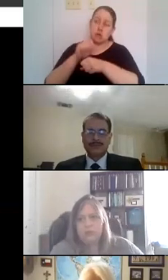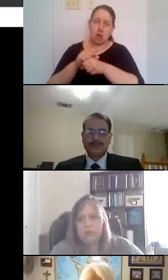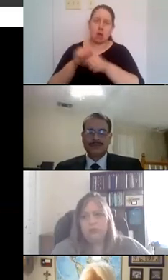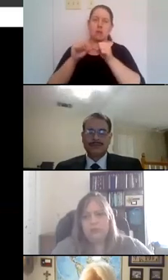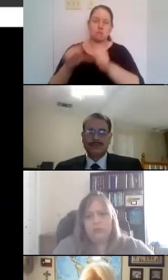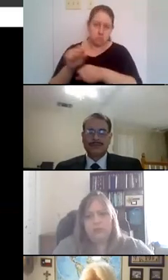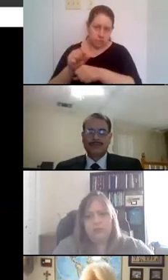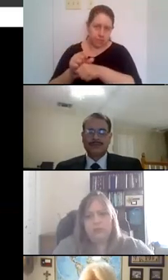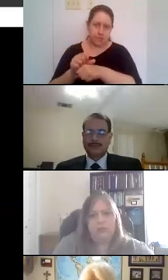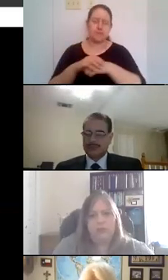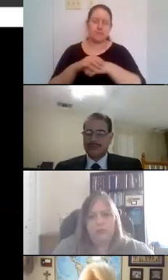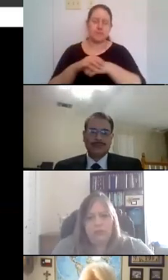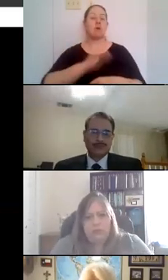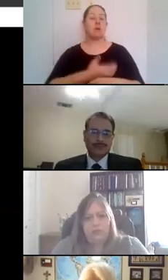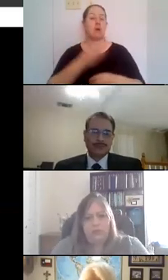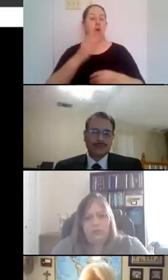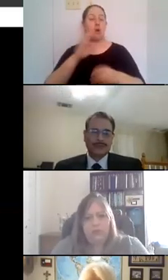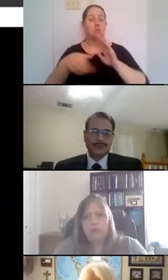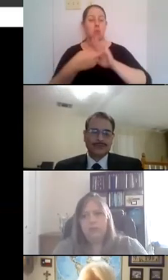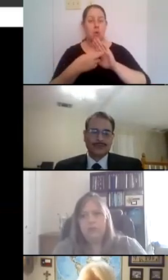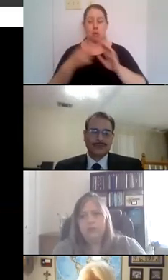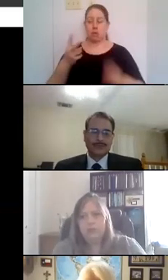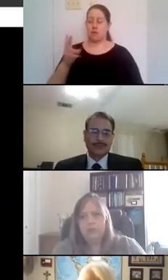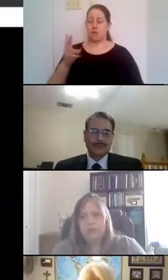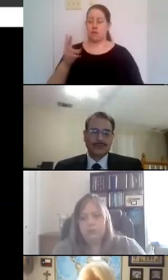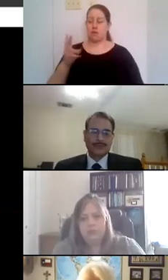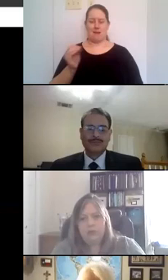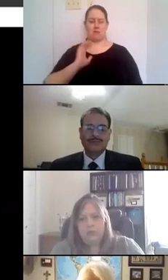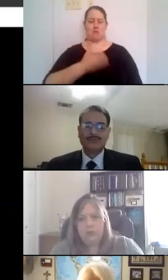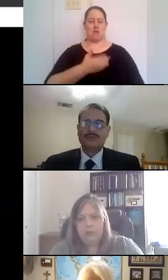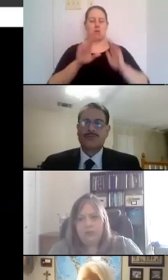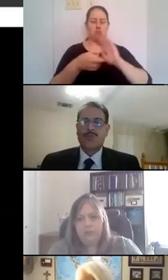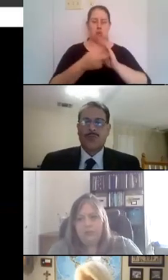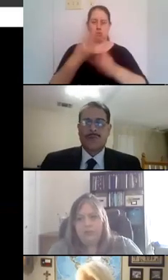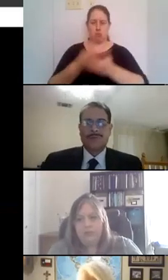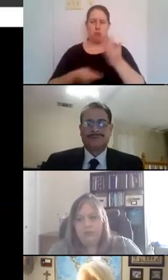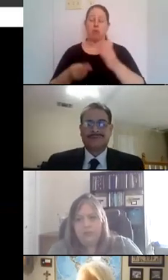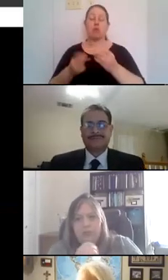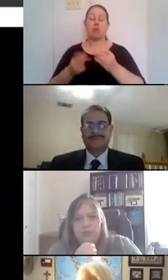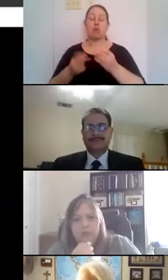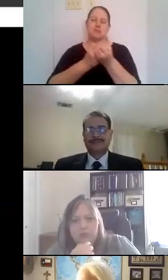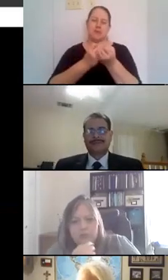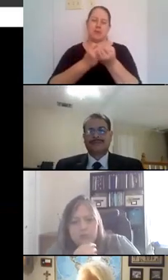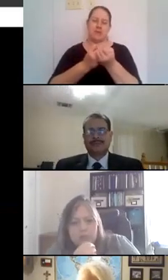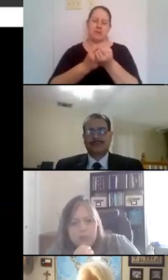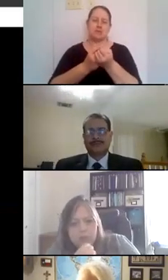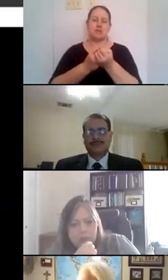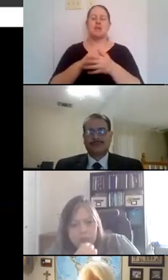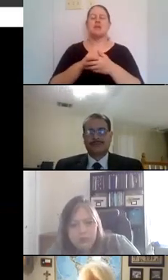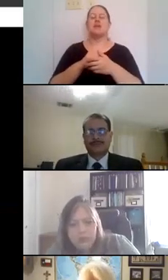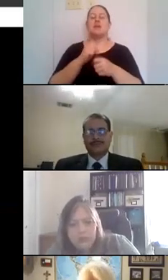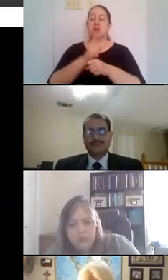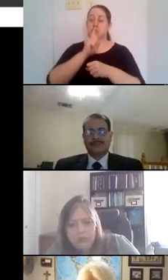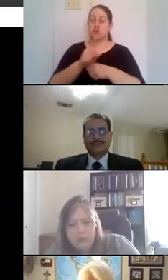This program, our role and the VR program's role in this opportunity is the support services. So to ensure there are